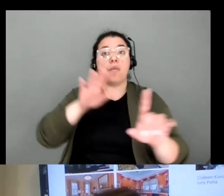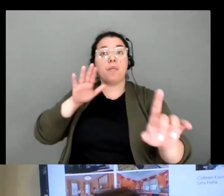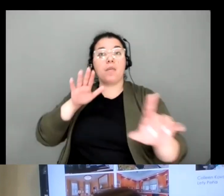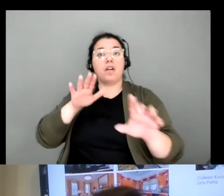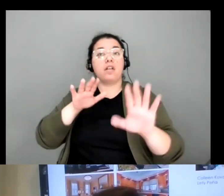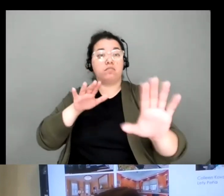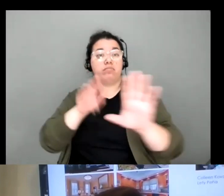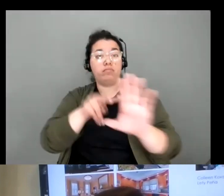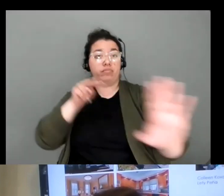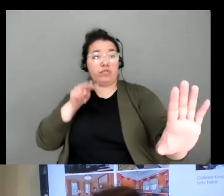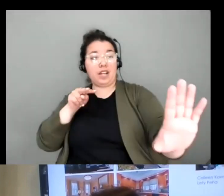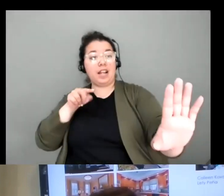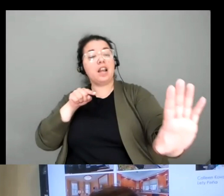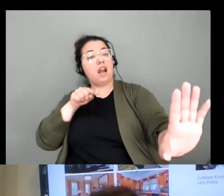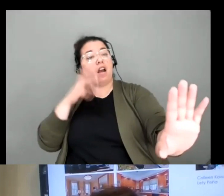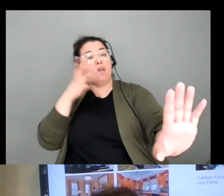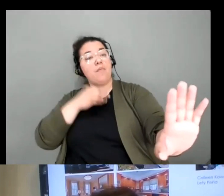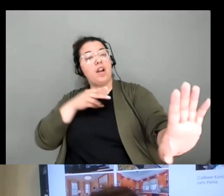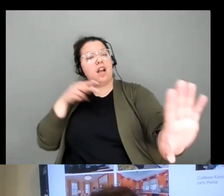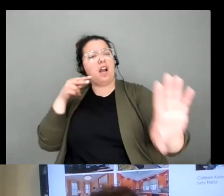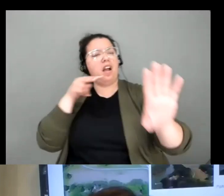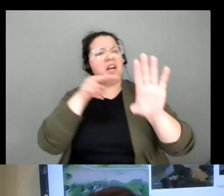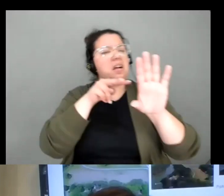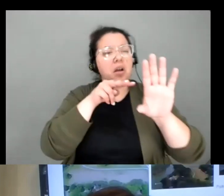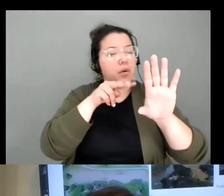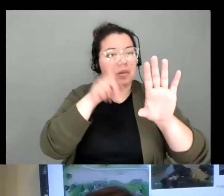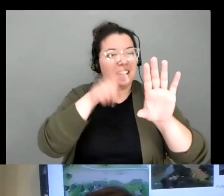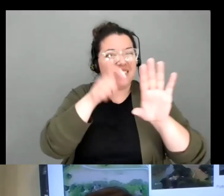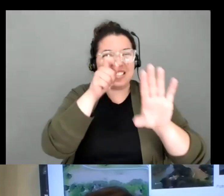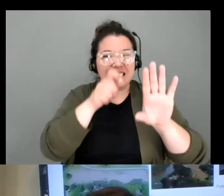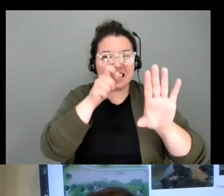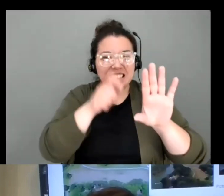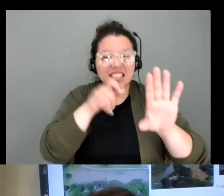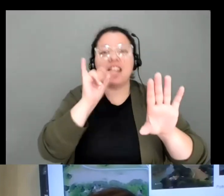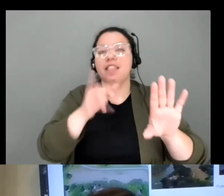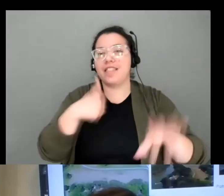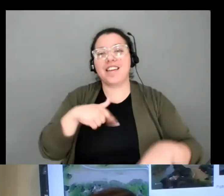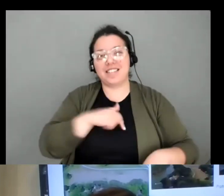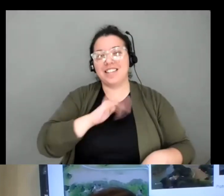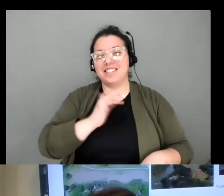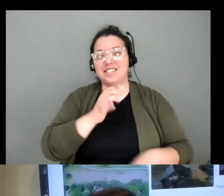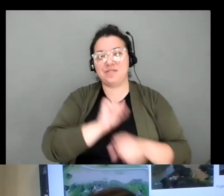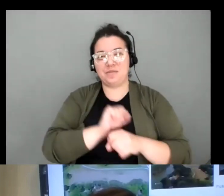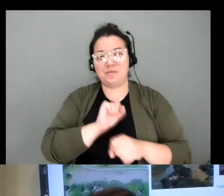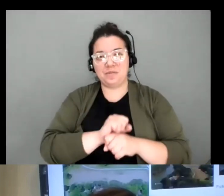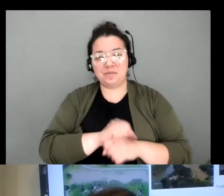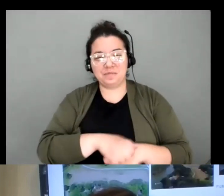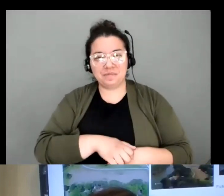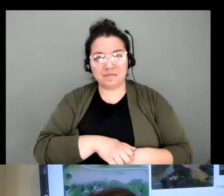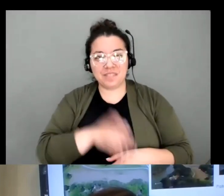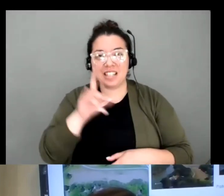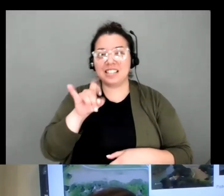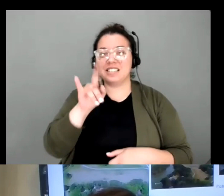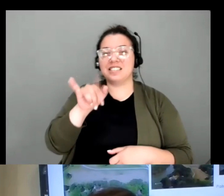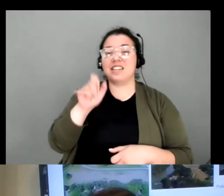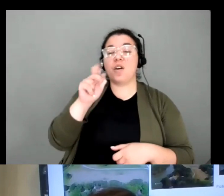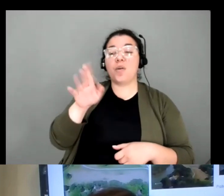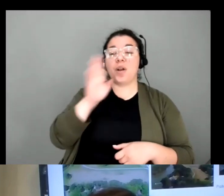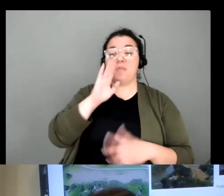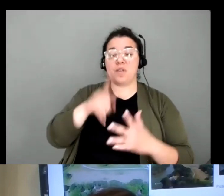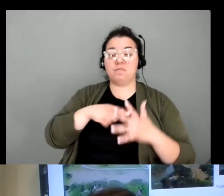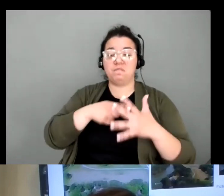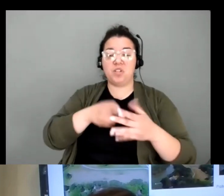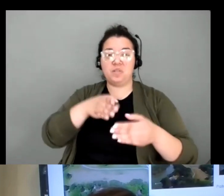got to change it. That's how we do. I love it. I love it. Well, on that, we will start to wrap up in our